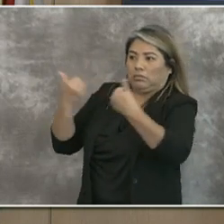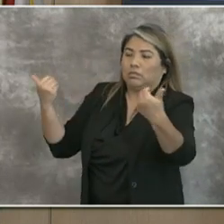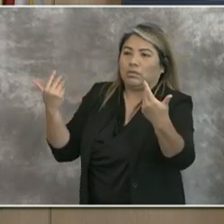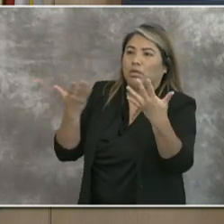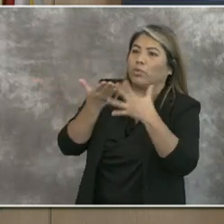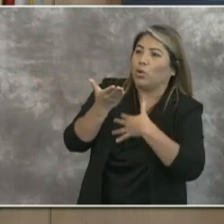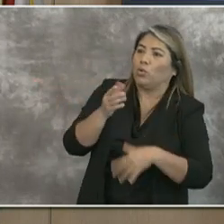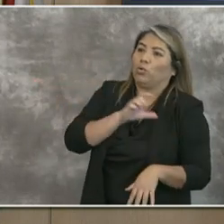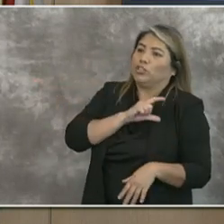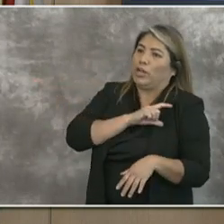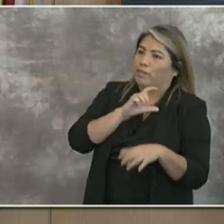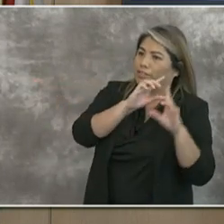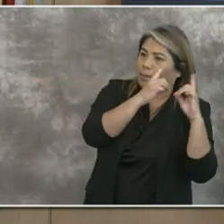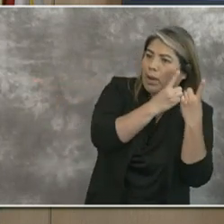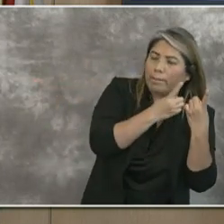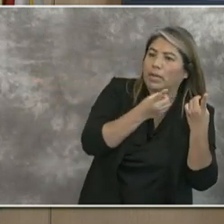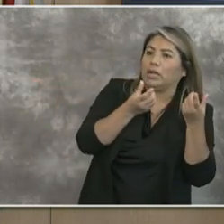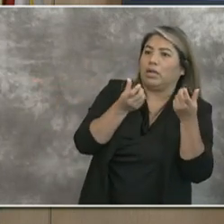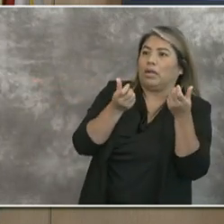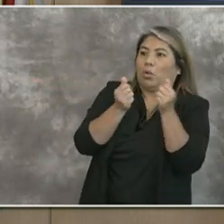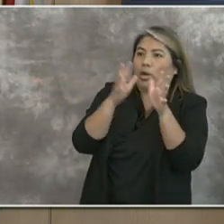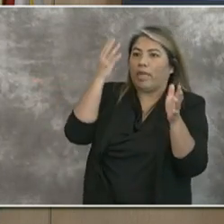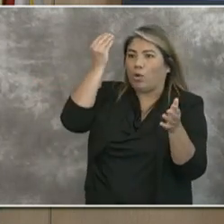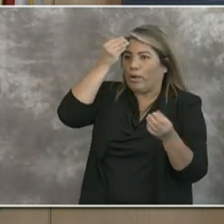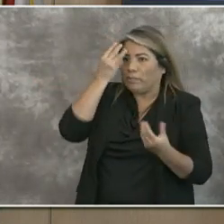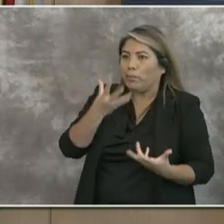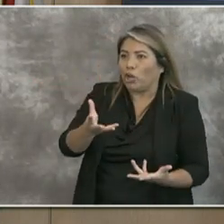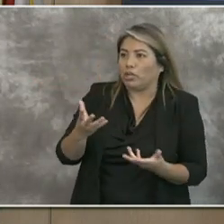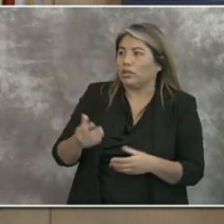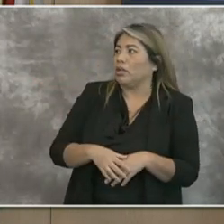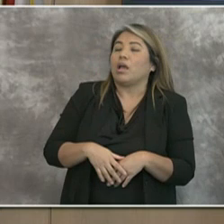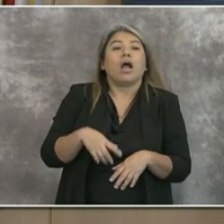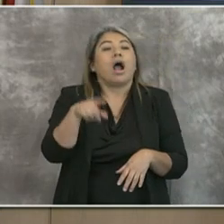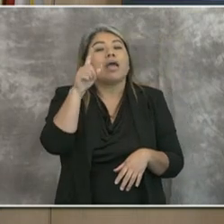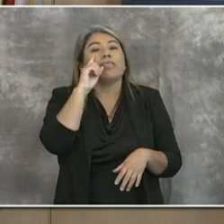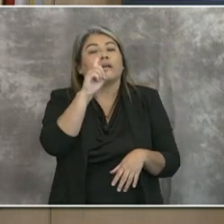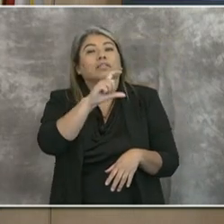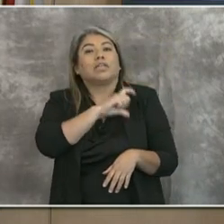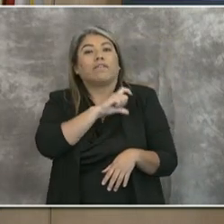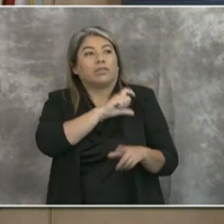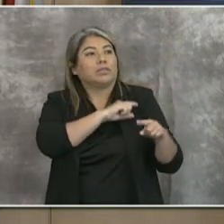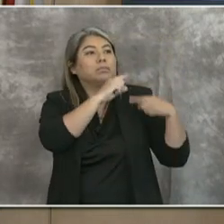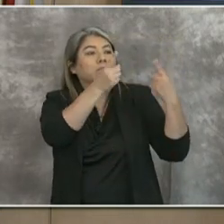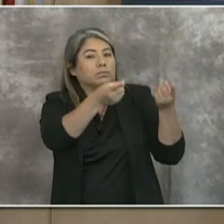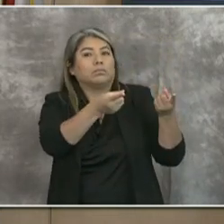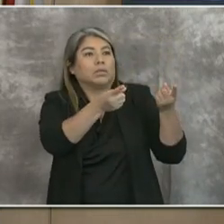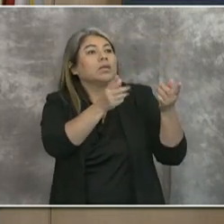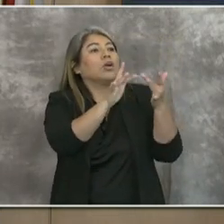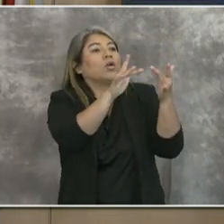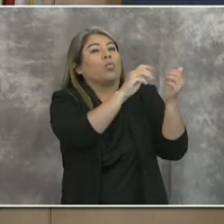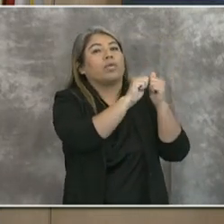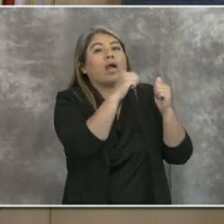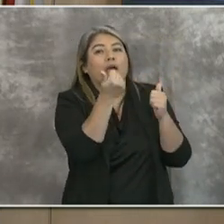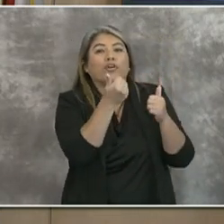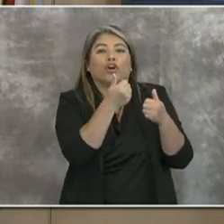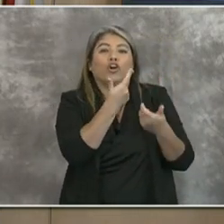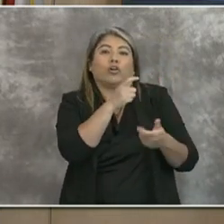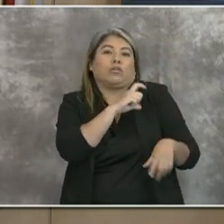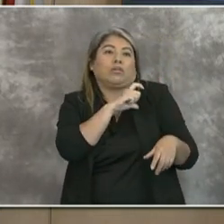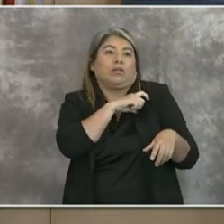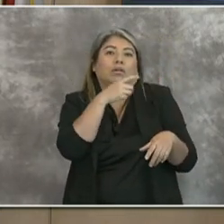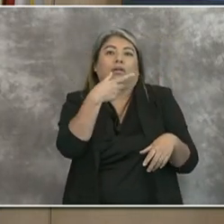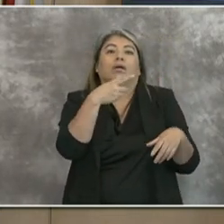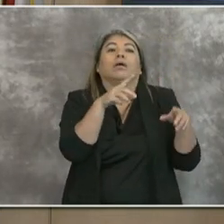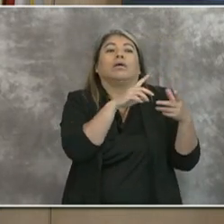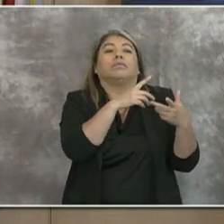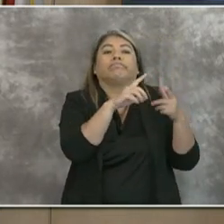through the sheriff's department without input? Well, I think the sheriff has been in contact with the other law enforcement agencies. I think they've had several meetings